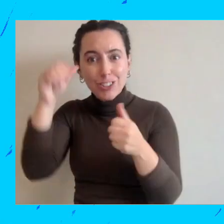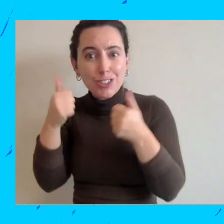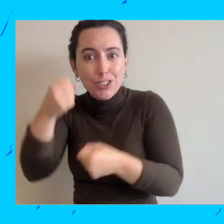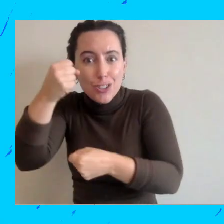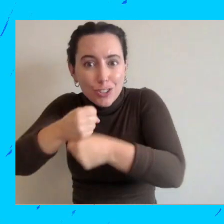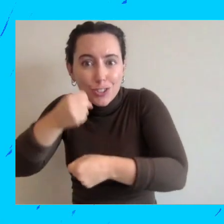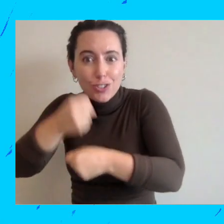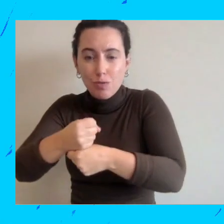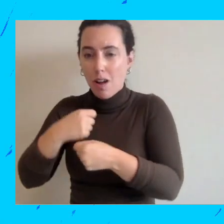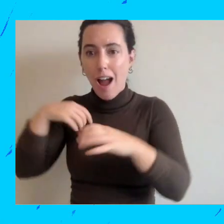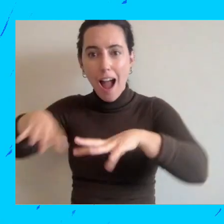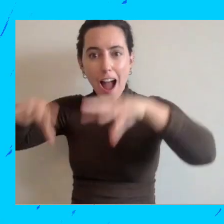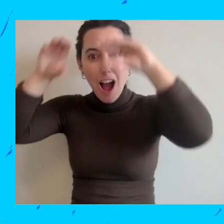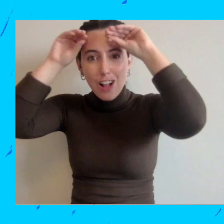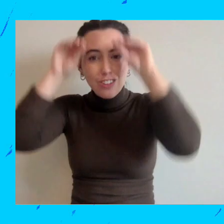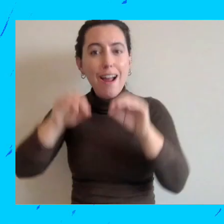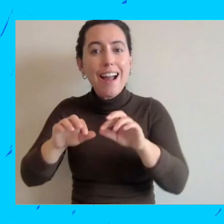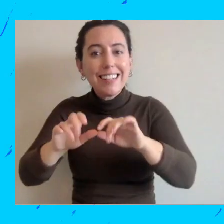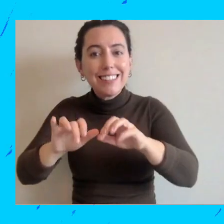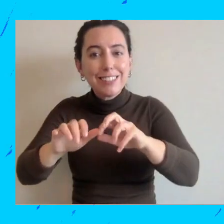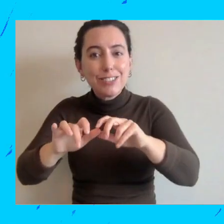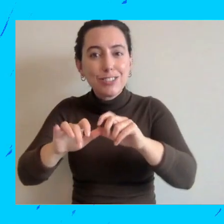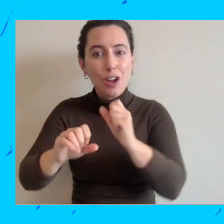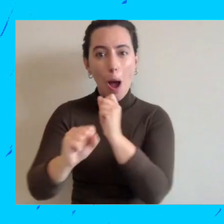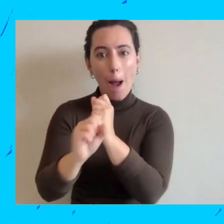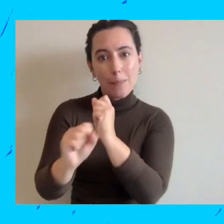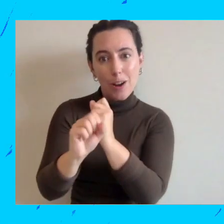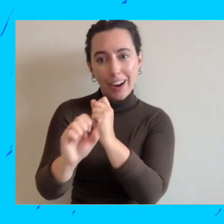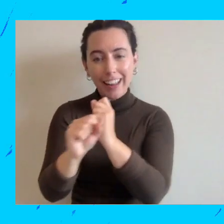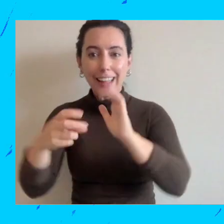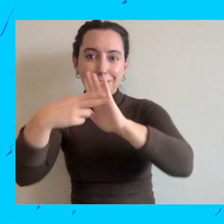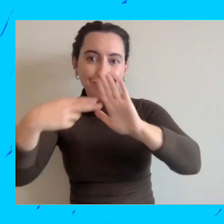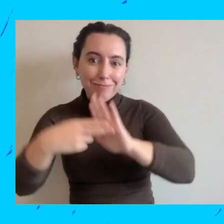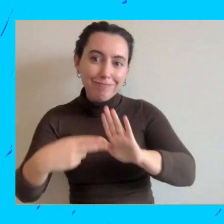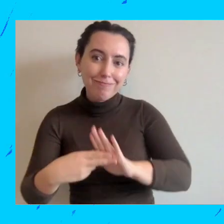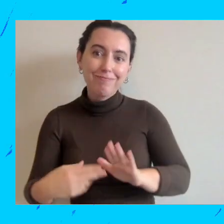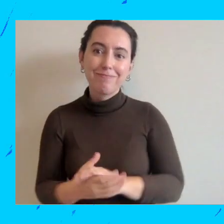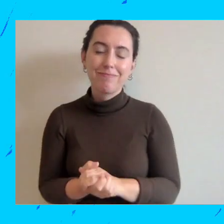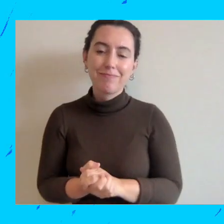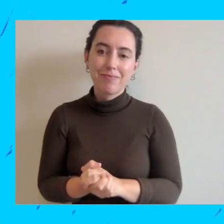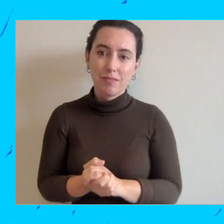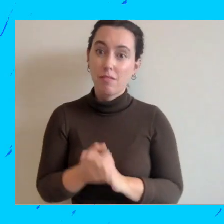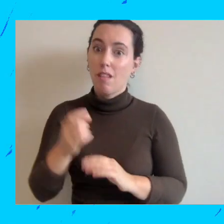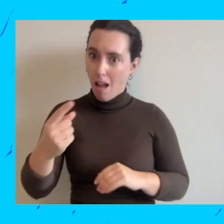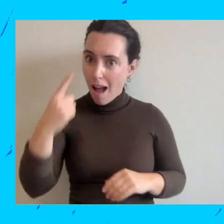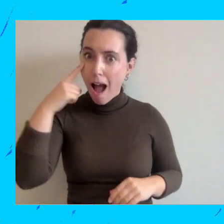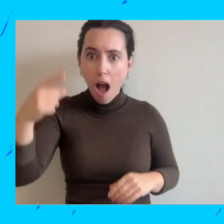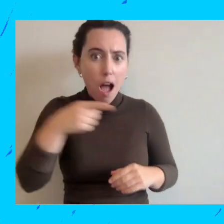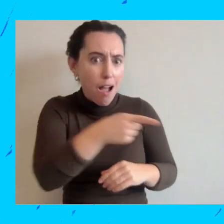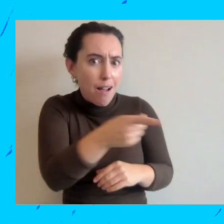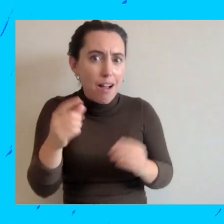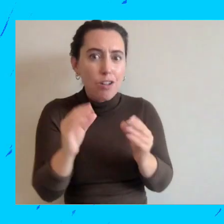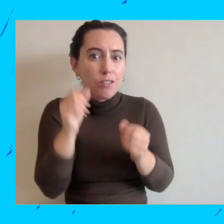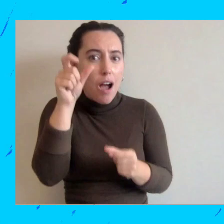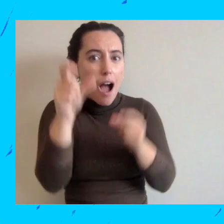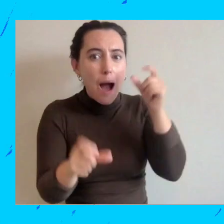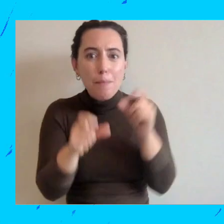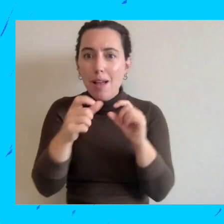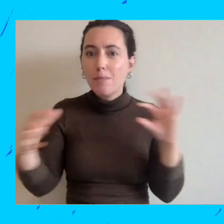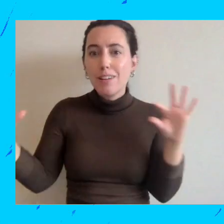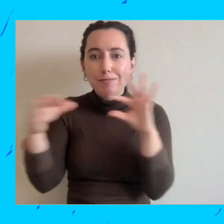marketing. I see a future where young people will have access to formal education, will have access to